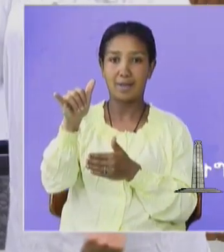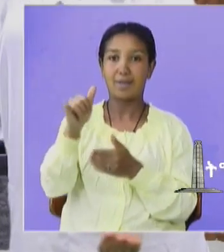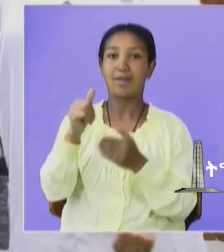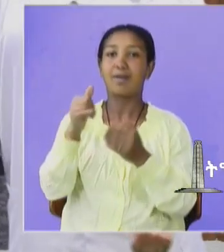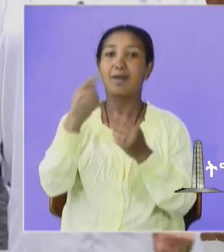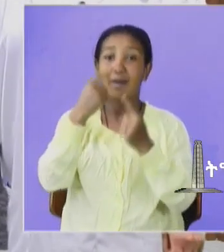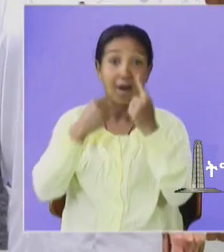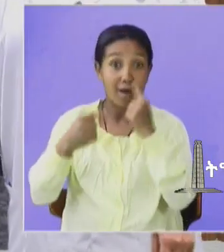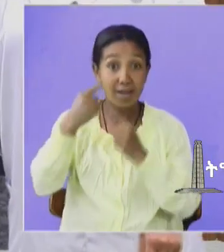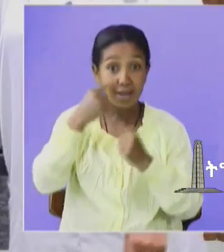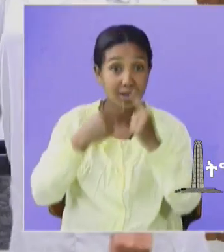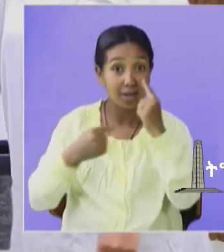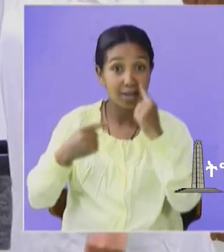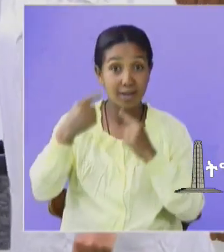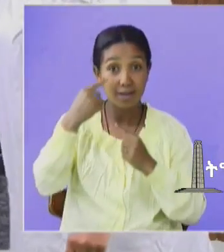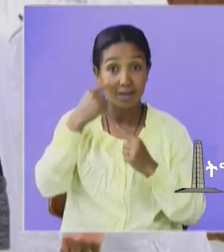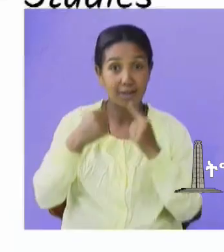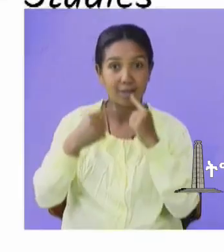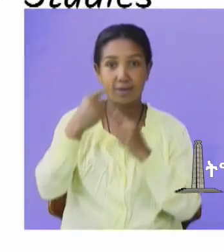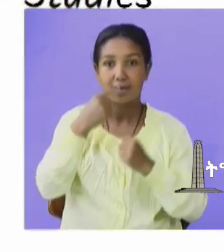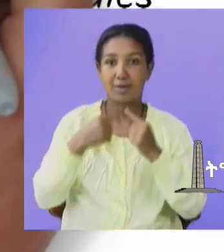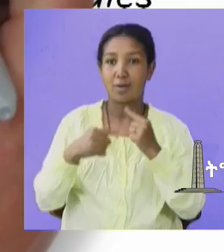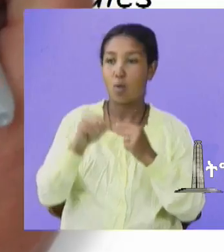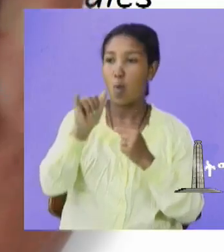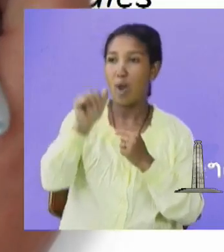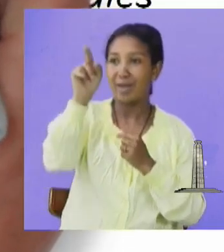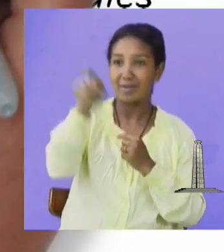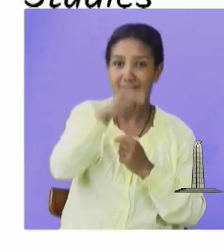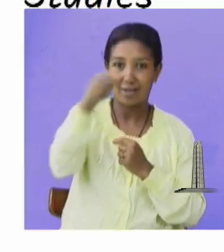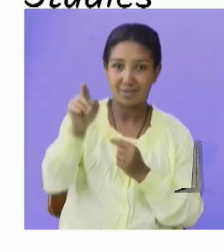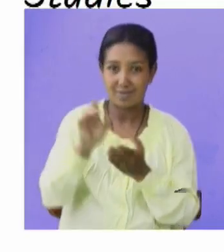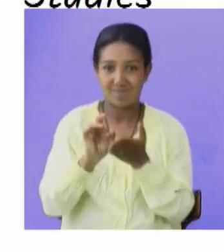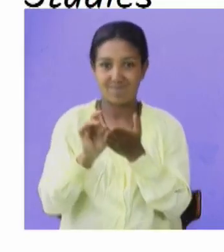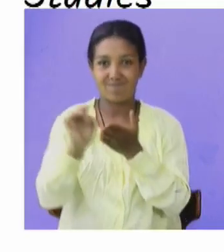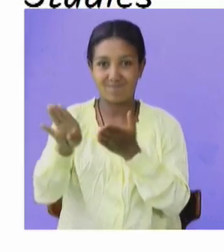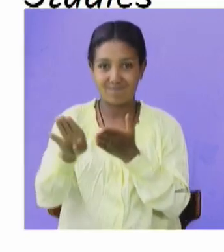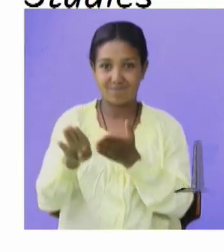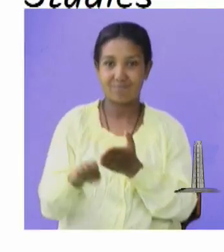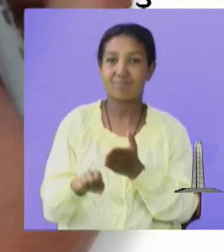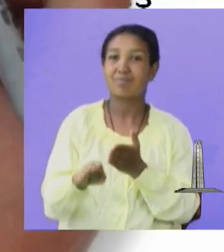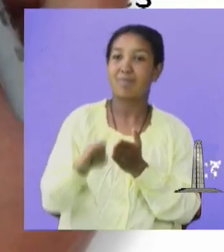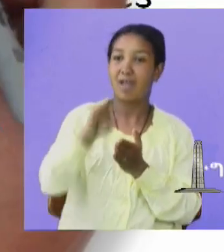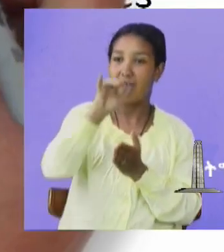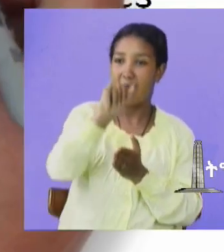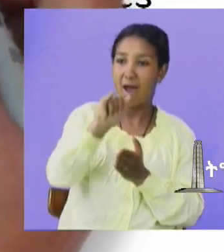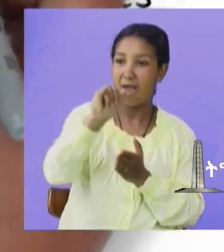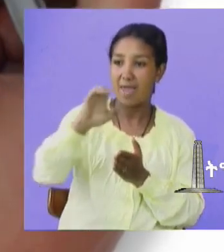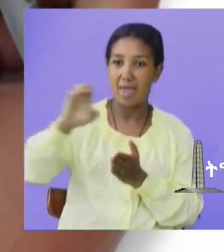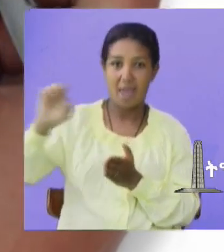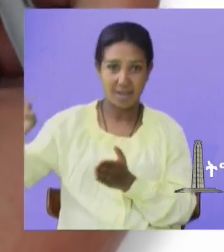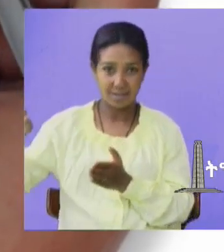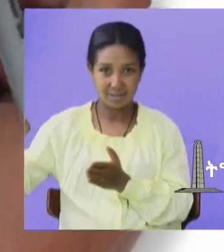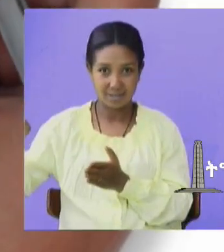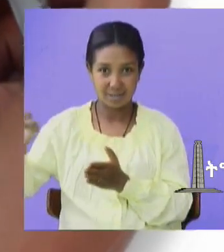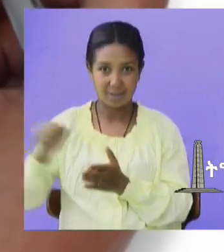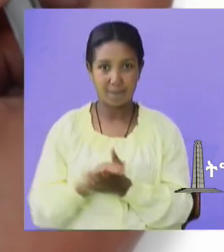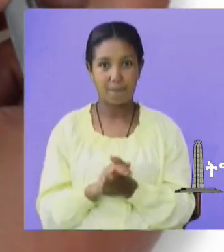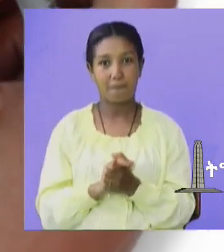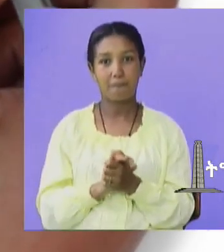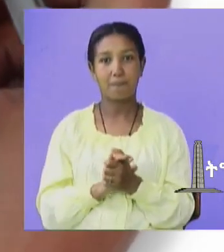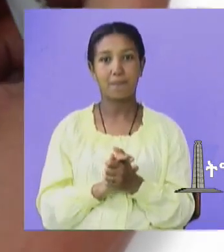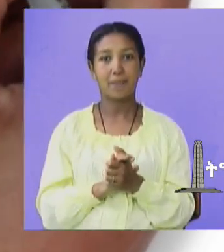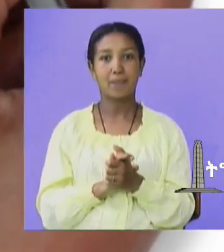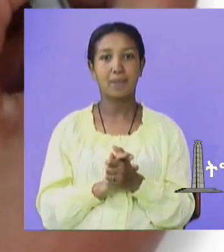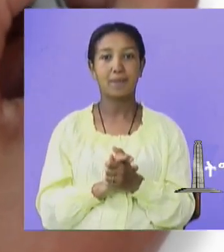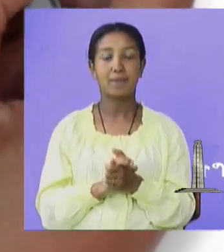Cry. Here is, we just cancel y and make it added ies.